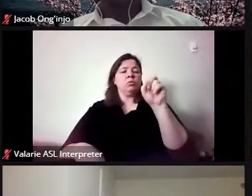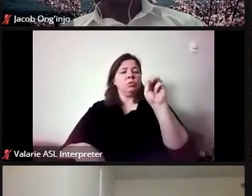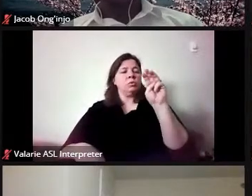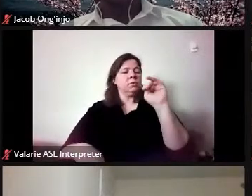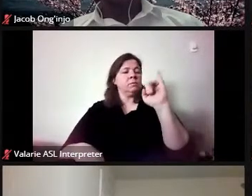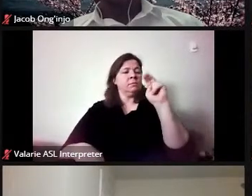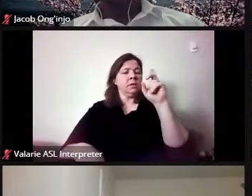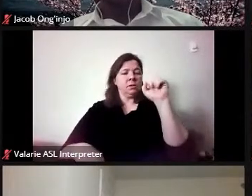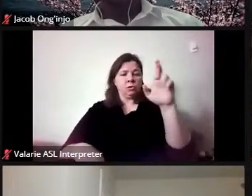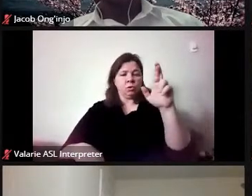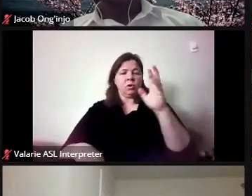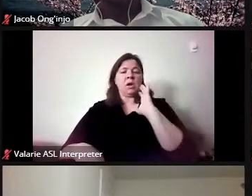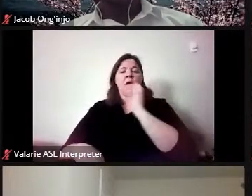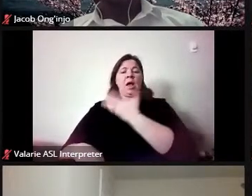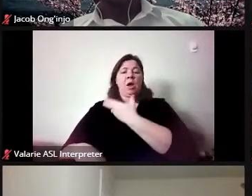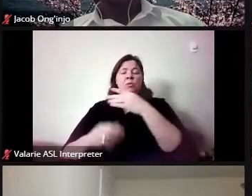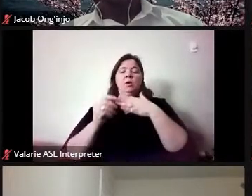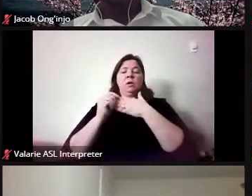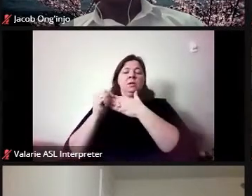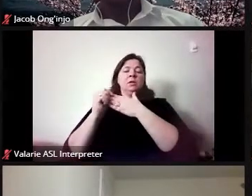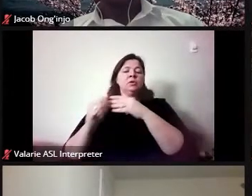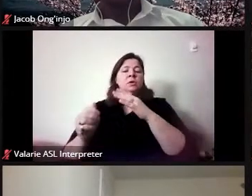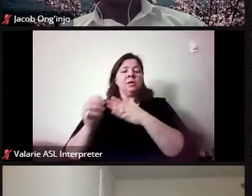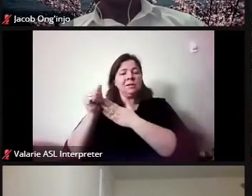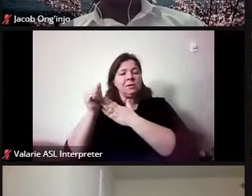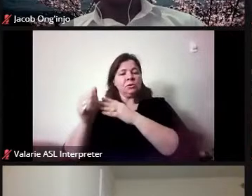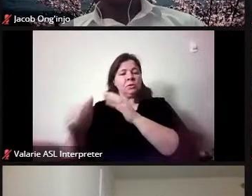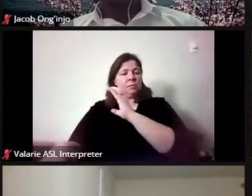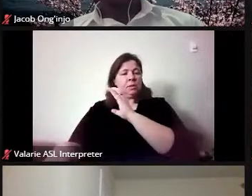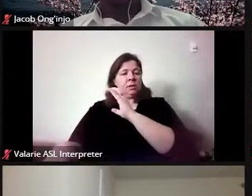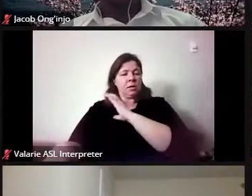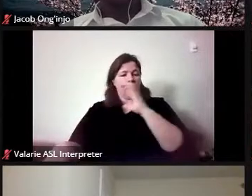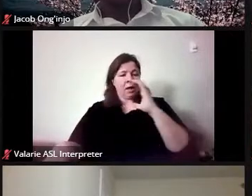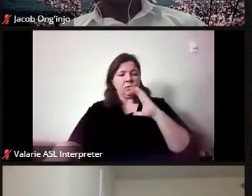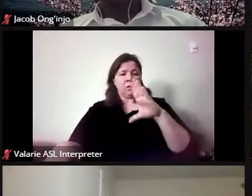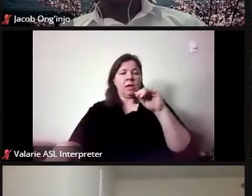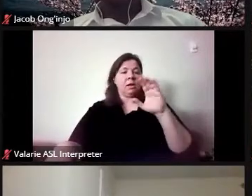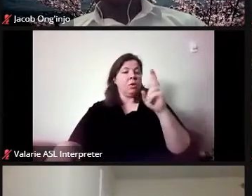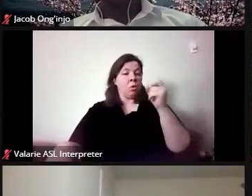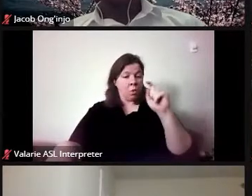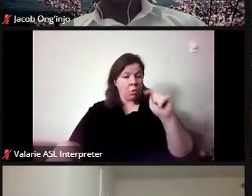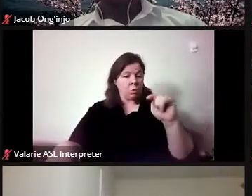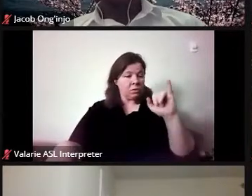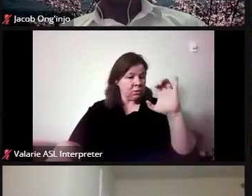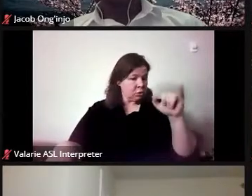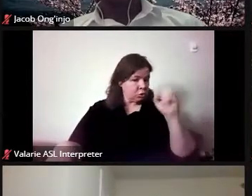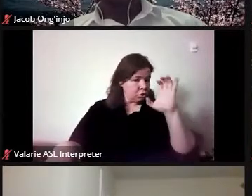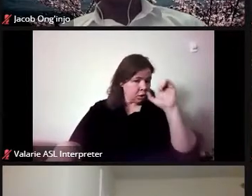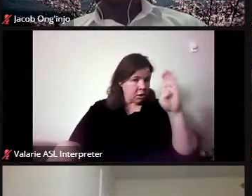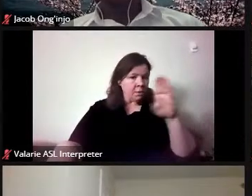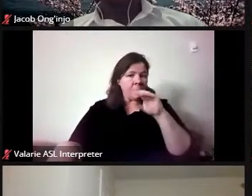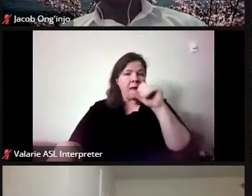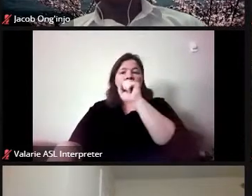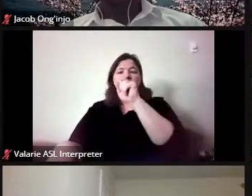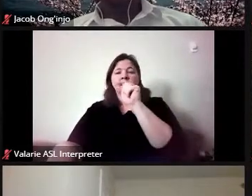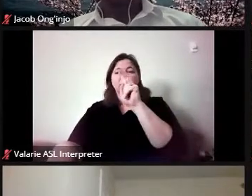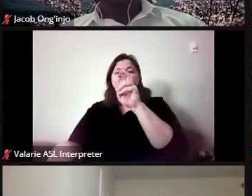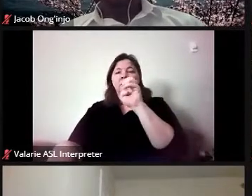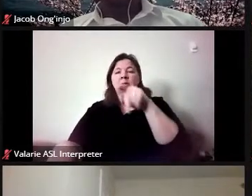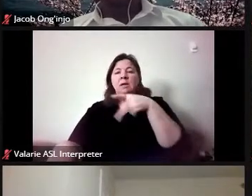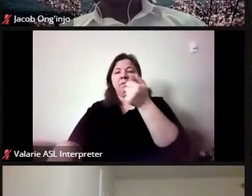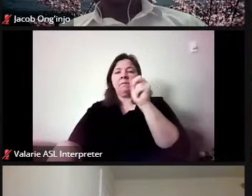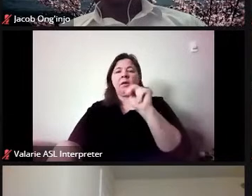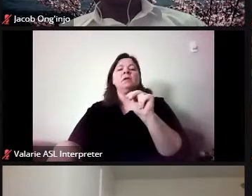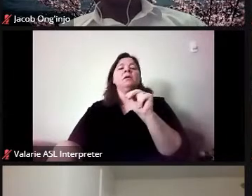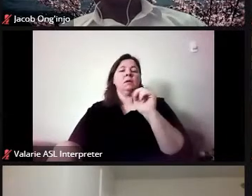Leadership Council as well. Our host today is Jacob from Namibia, and co-host Stephen Watson and myself.